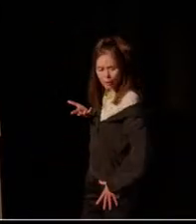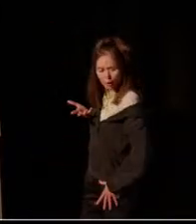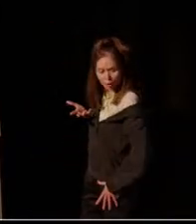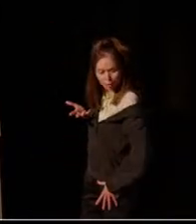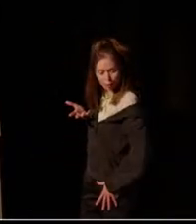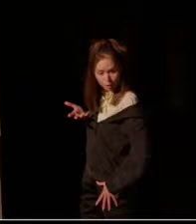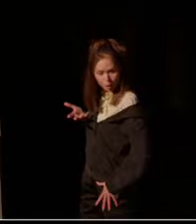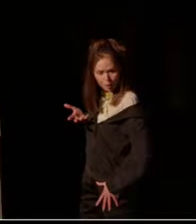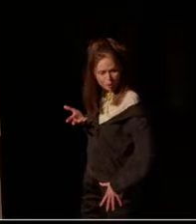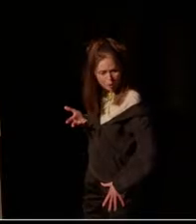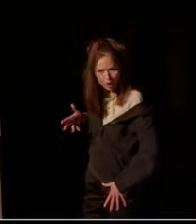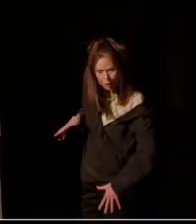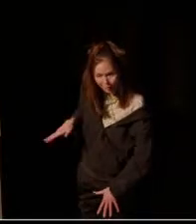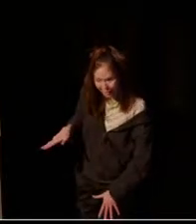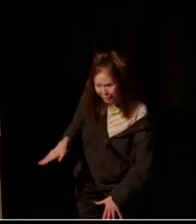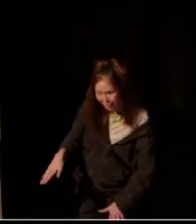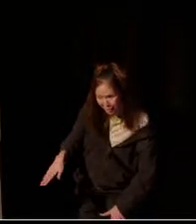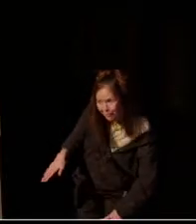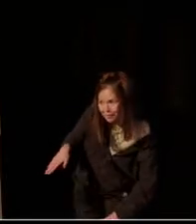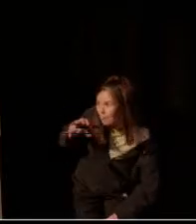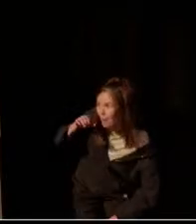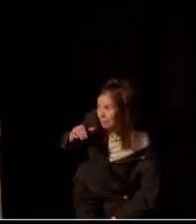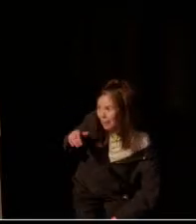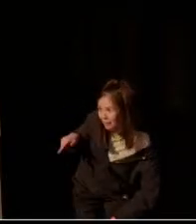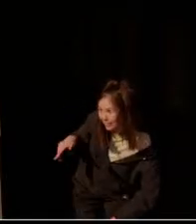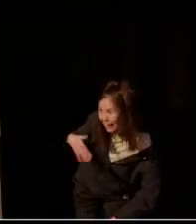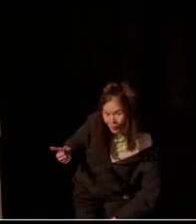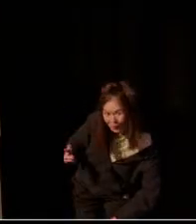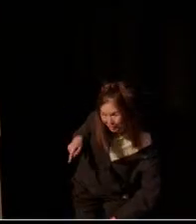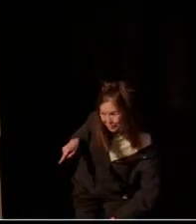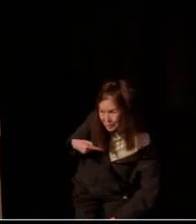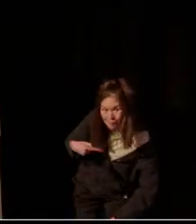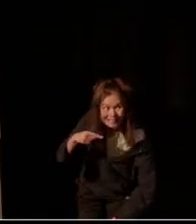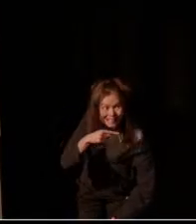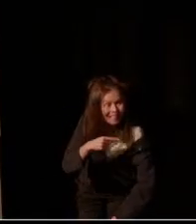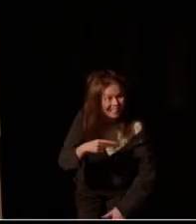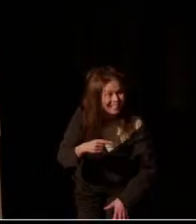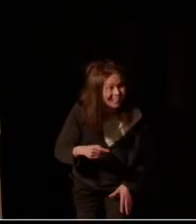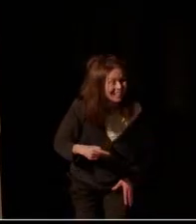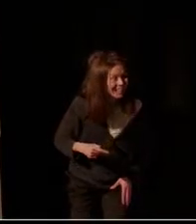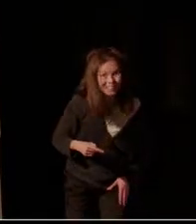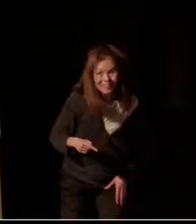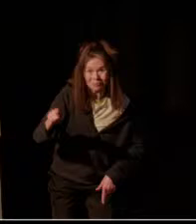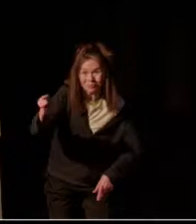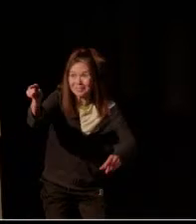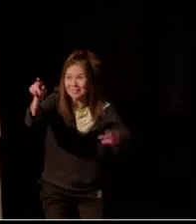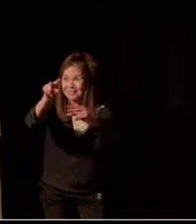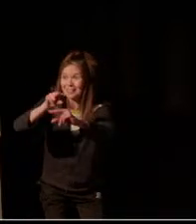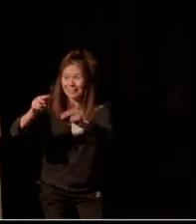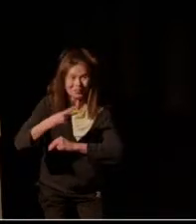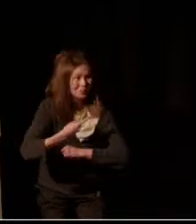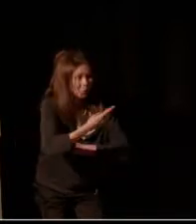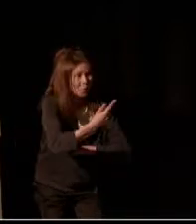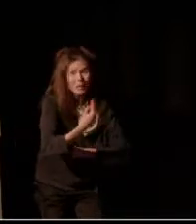And now, Mamilius, are you my boy? I am like you, they say. Yeah, well, there's